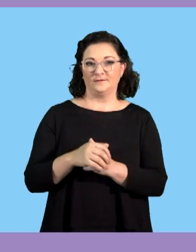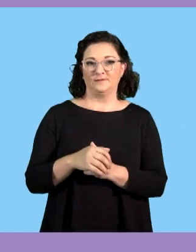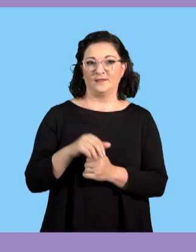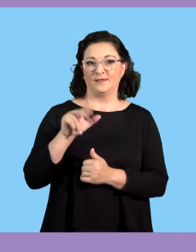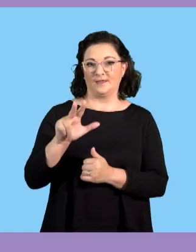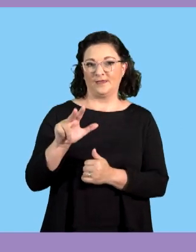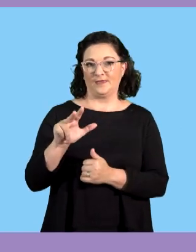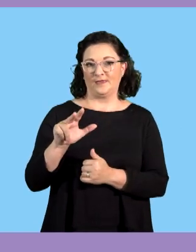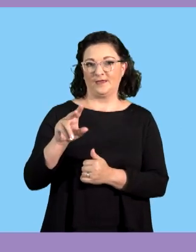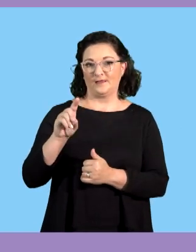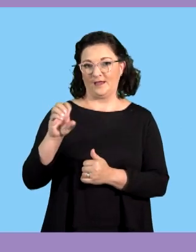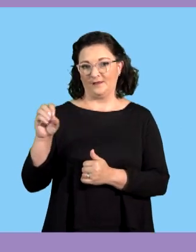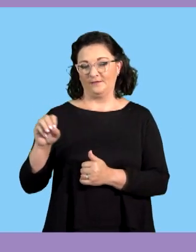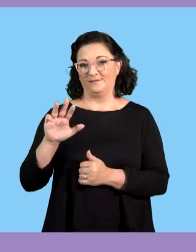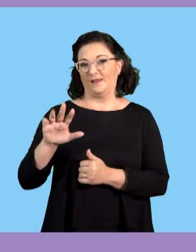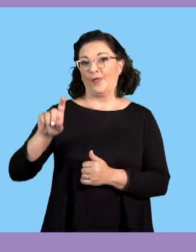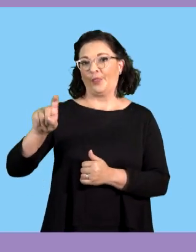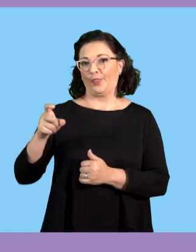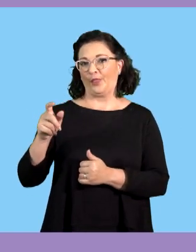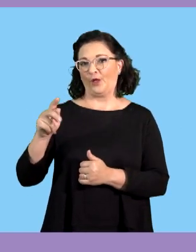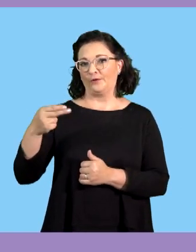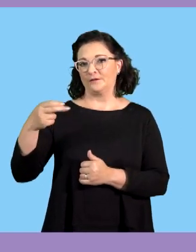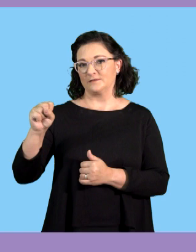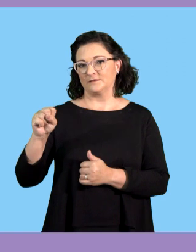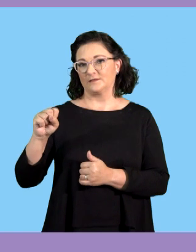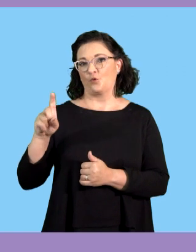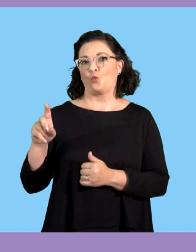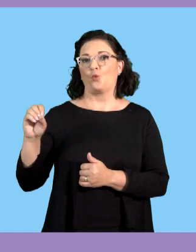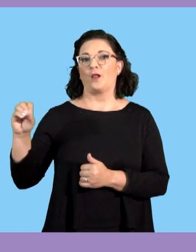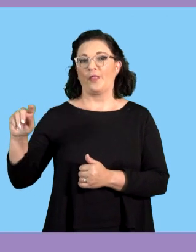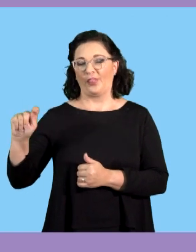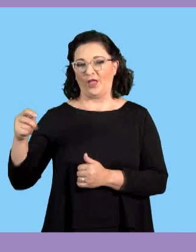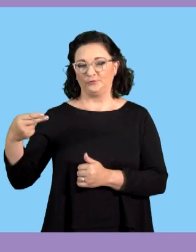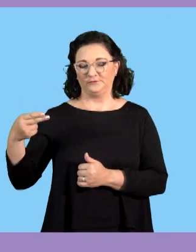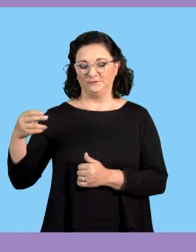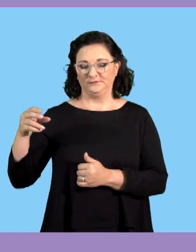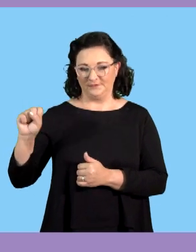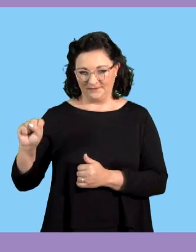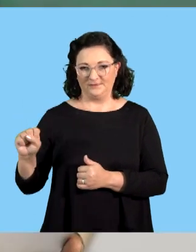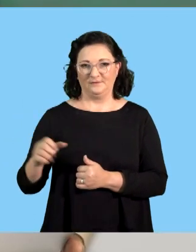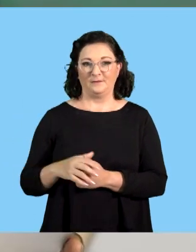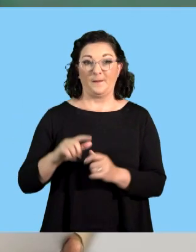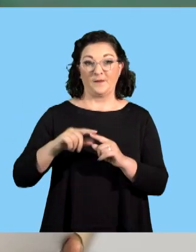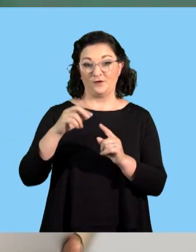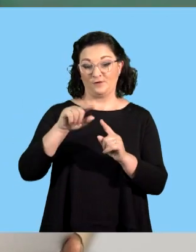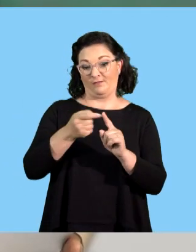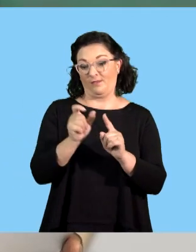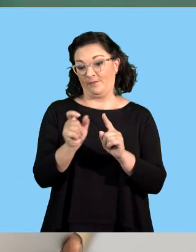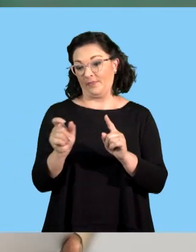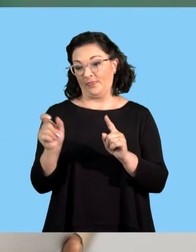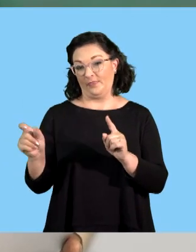hundreds, 9 thousands, 100 thousands. And please remember